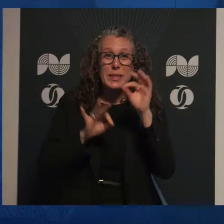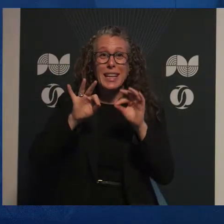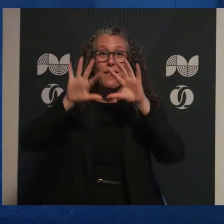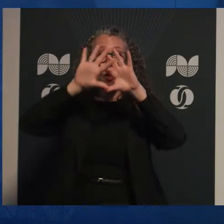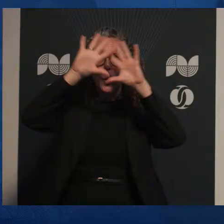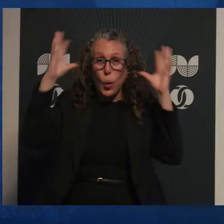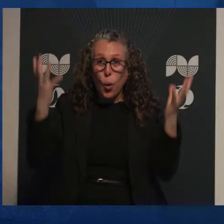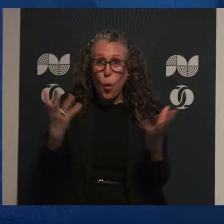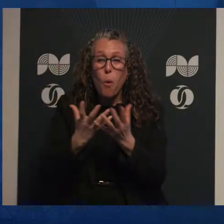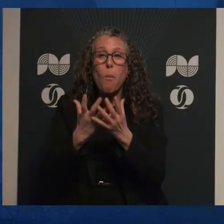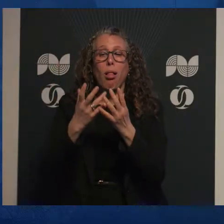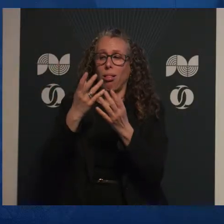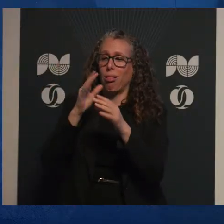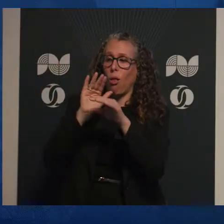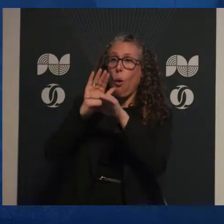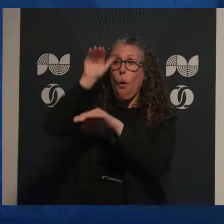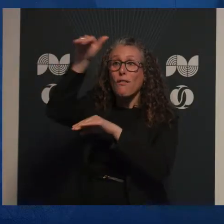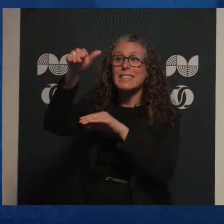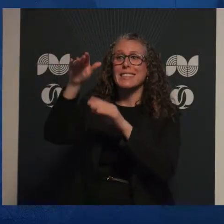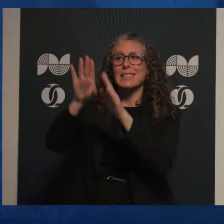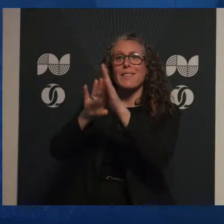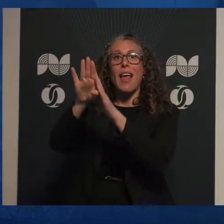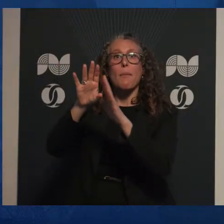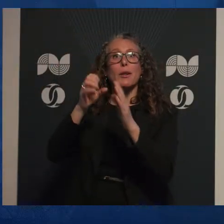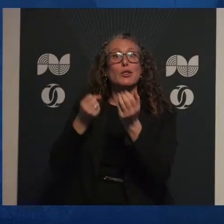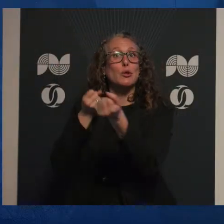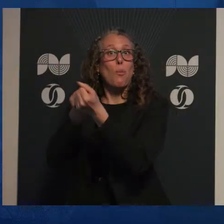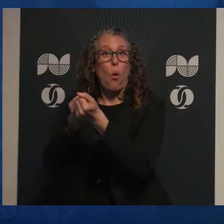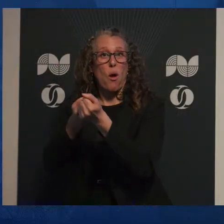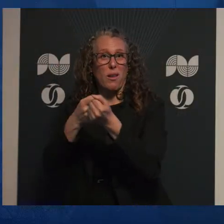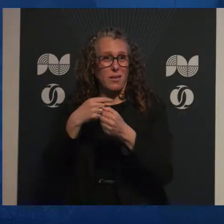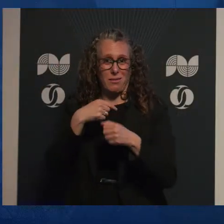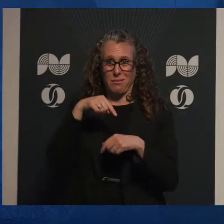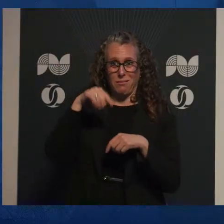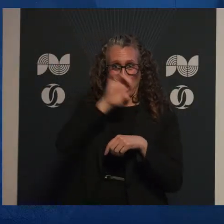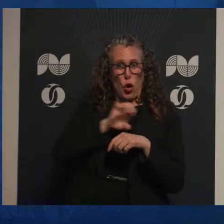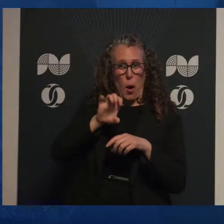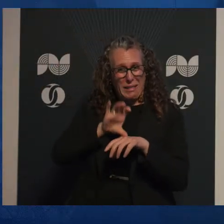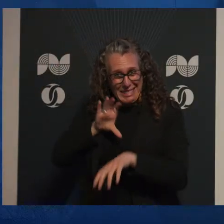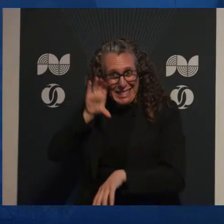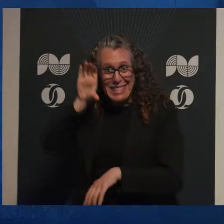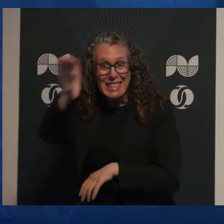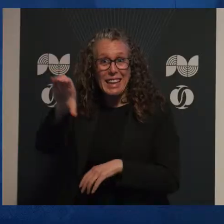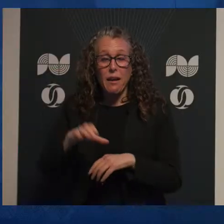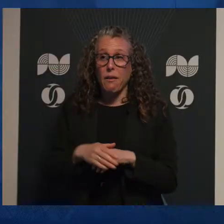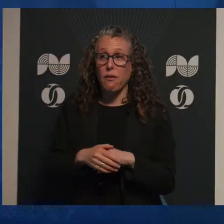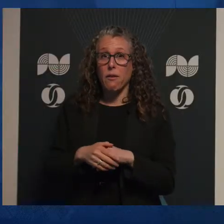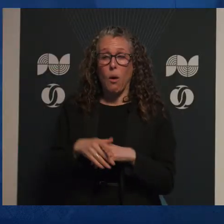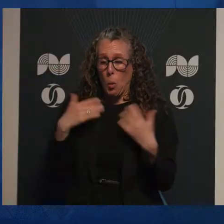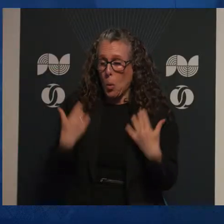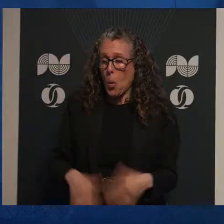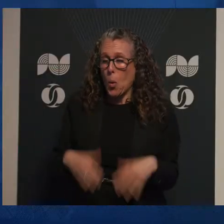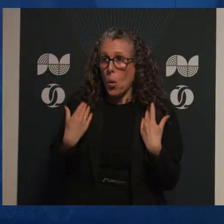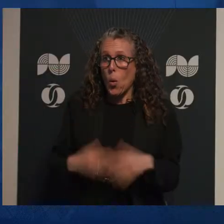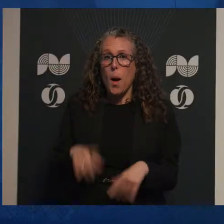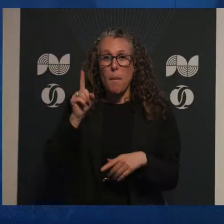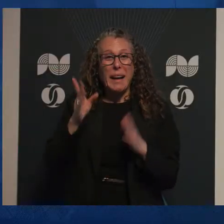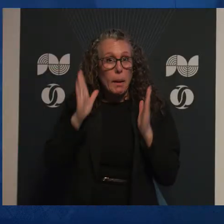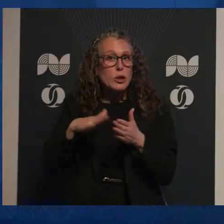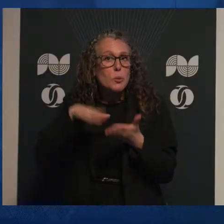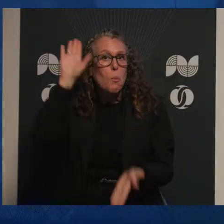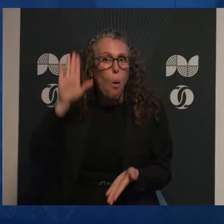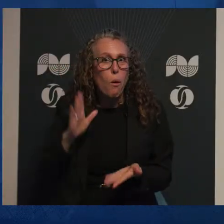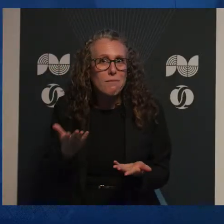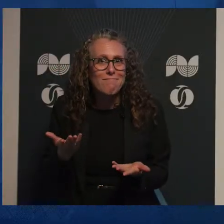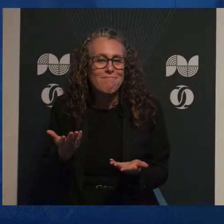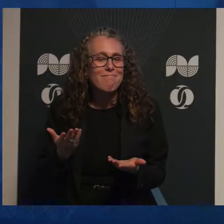overseas development assistance. But the stark reality is that's not enough. And if you look at some of the transitions that